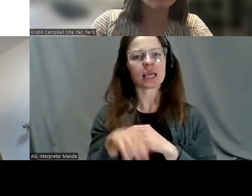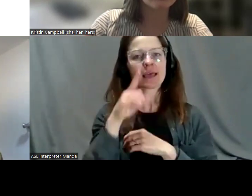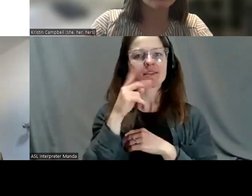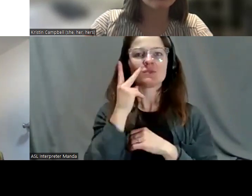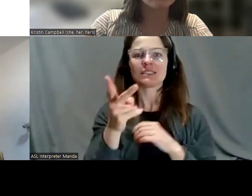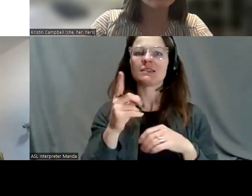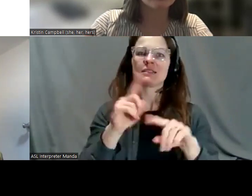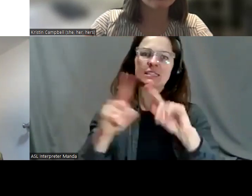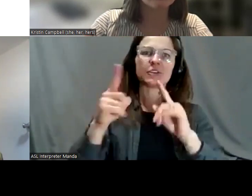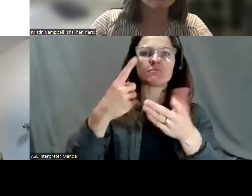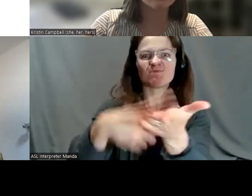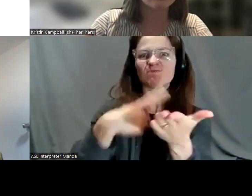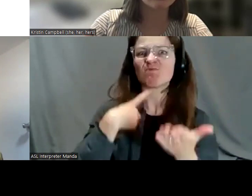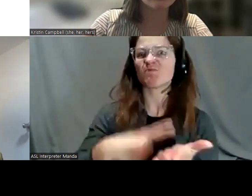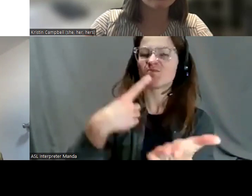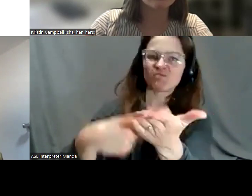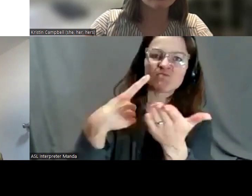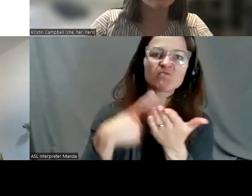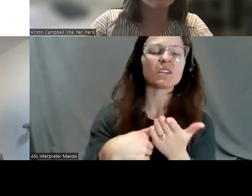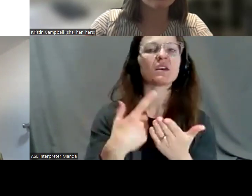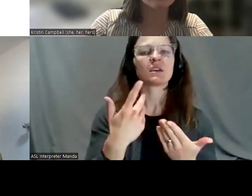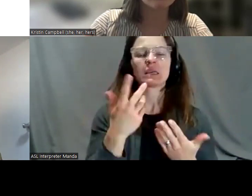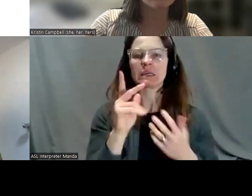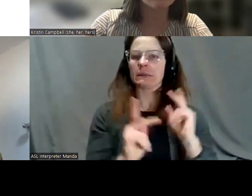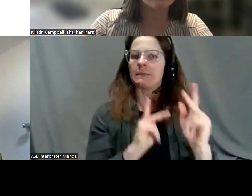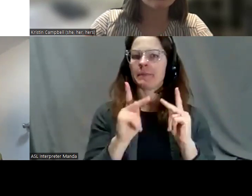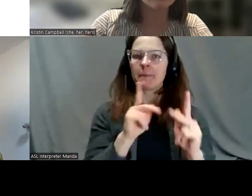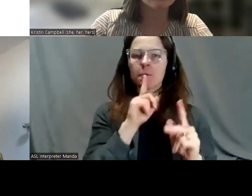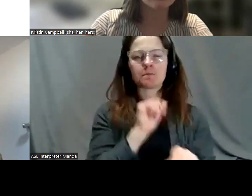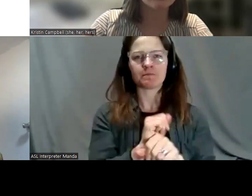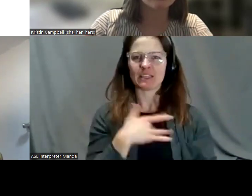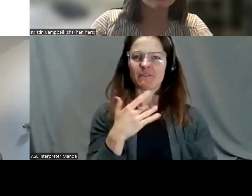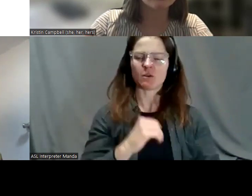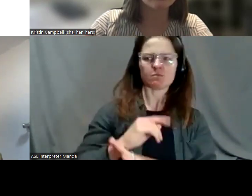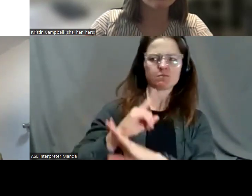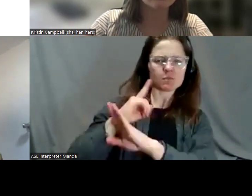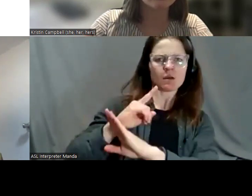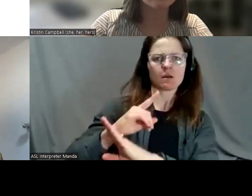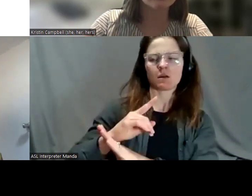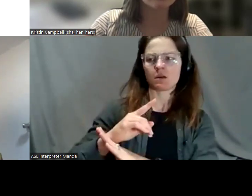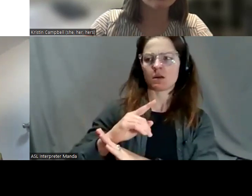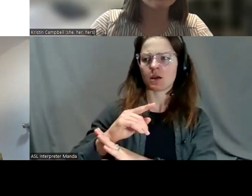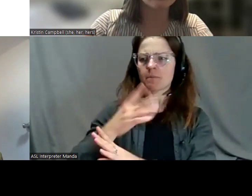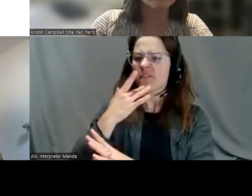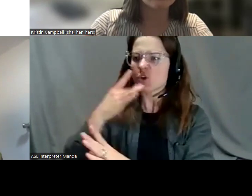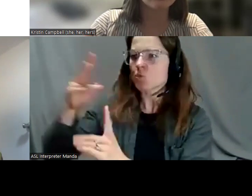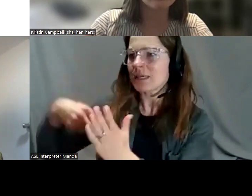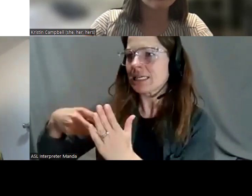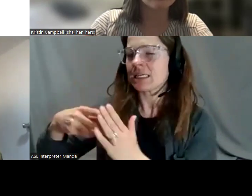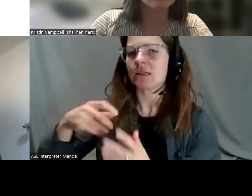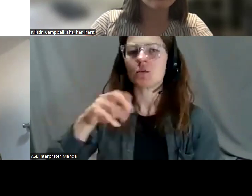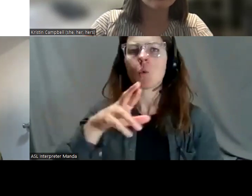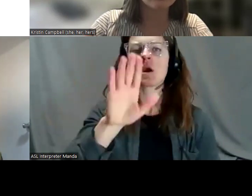Tiara, where people are very defensive of one kind of reading, or maybe trying to